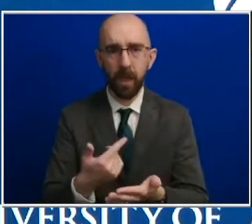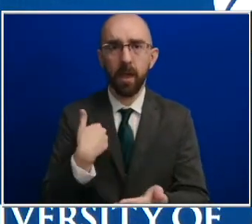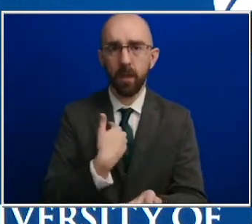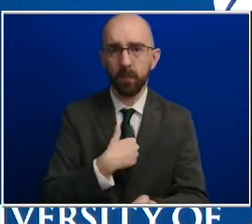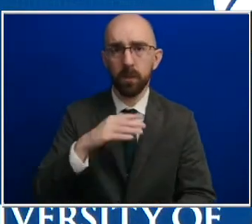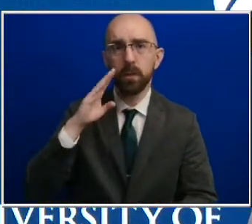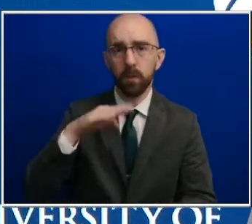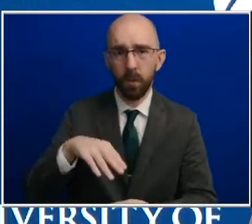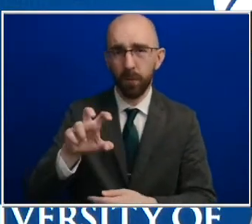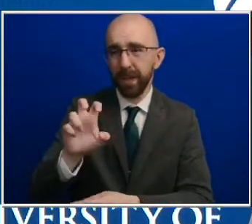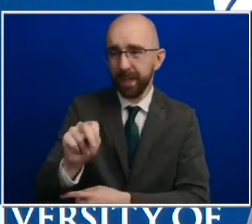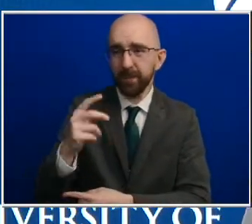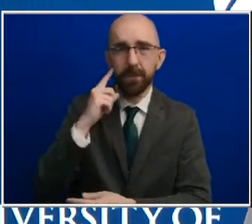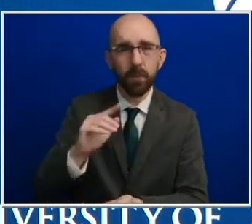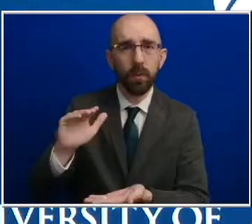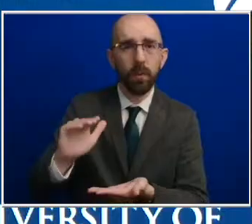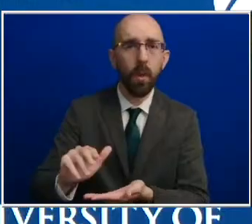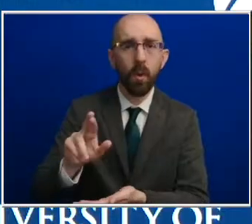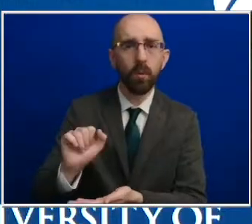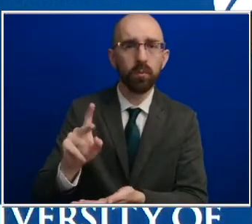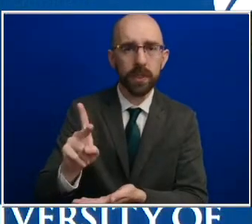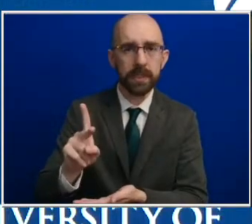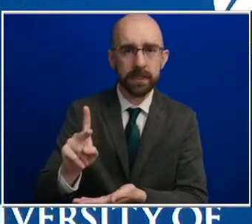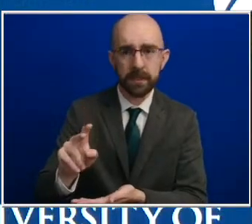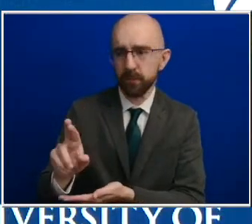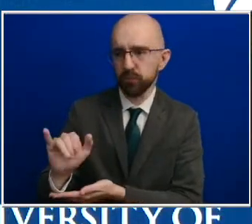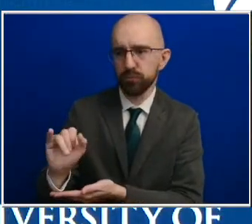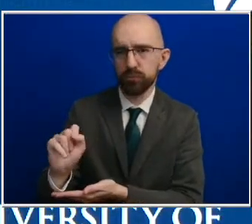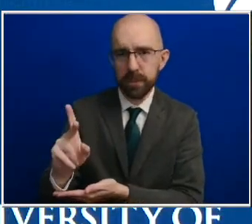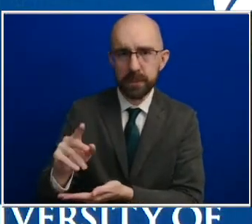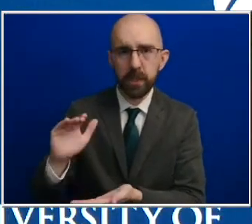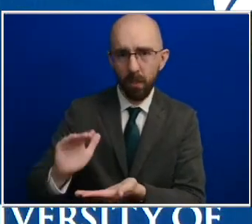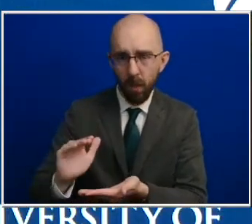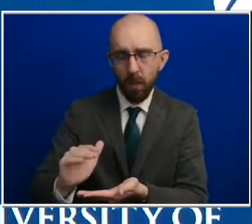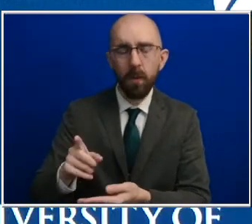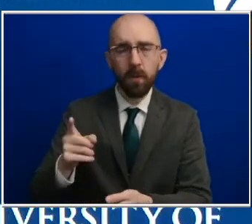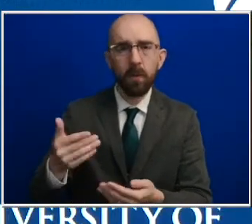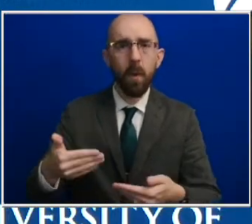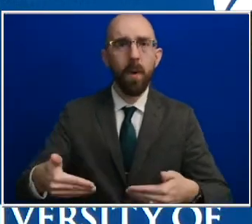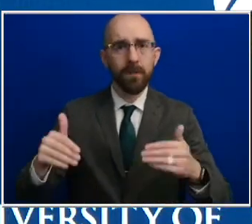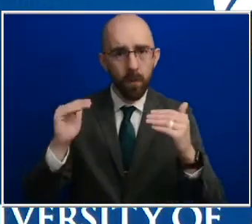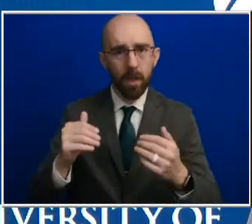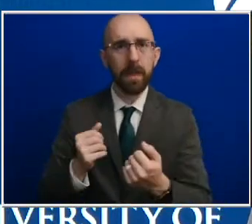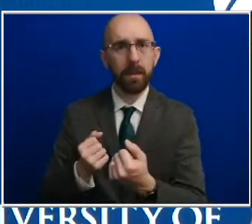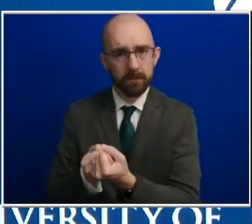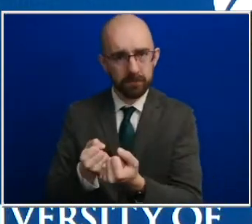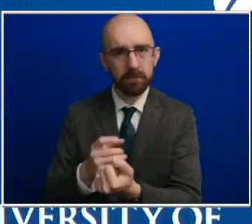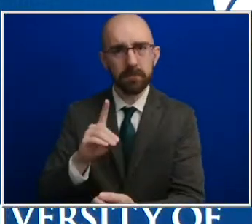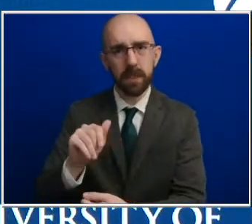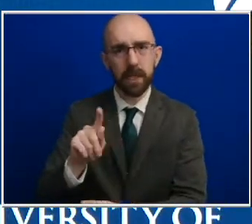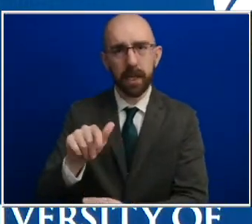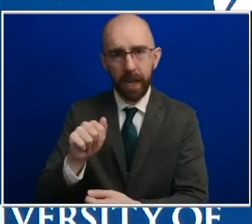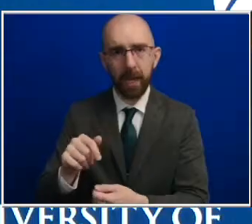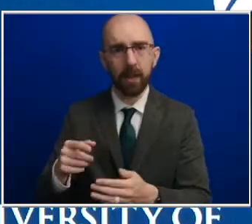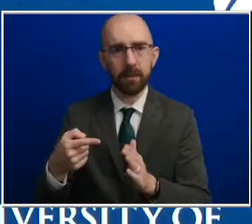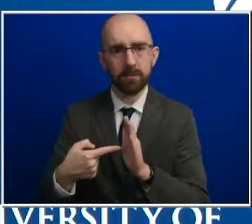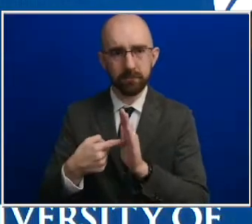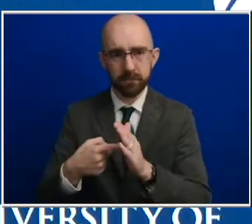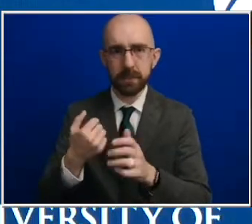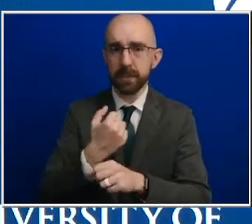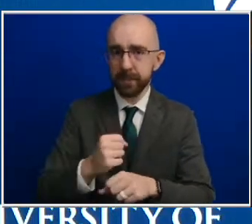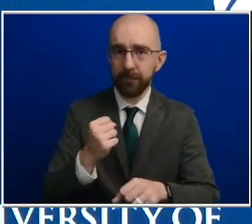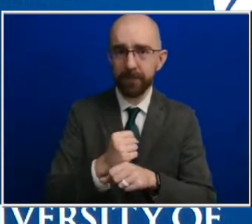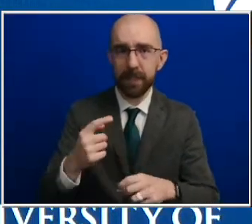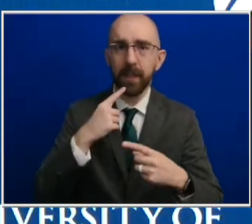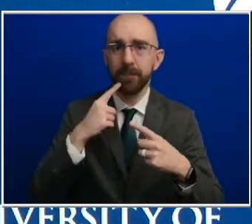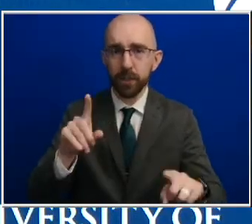even for low-risk patients, we know that there is overwhelming data to support the safety and efficacy of getting vaccinated